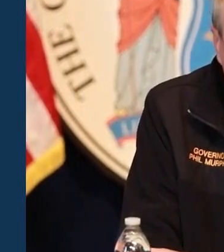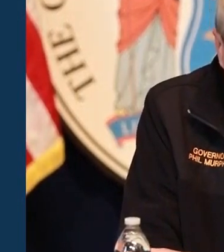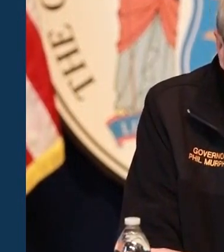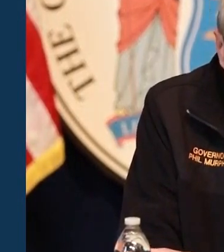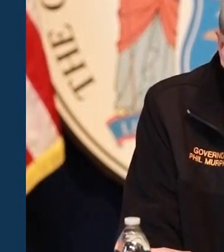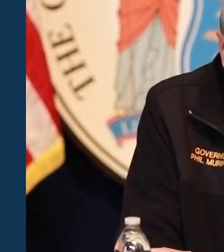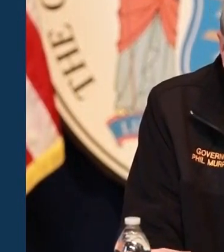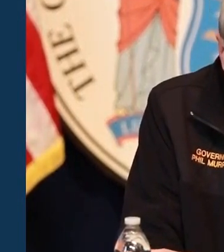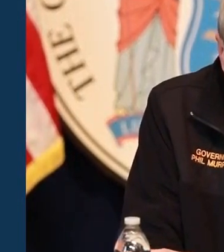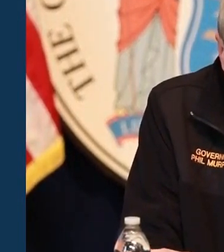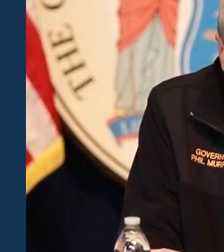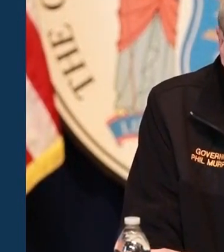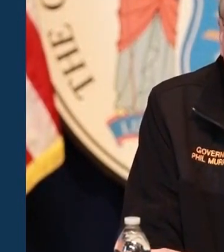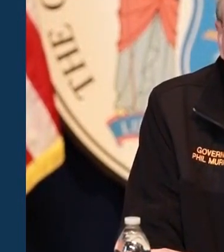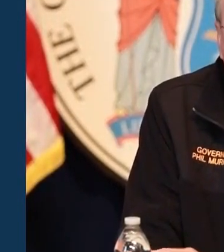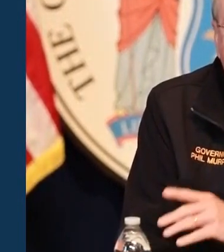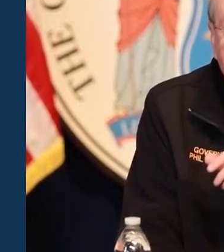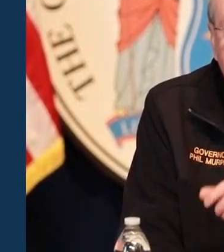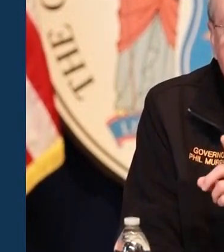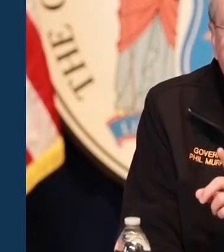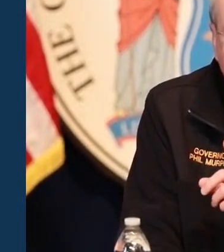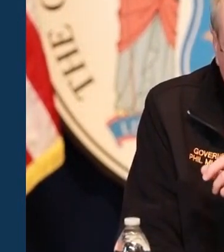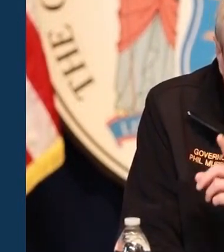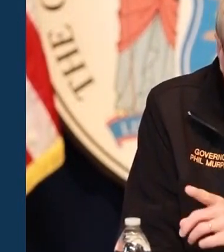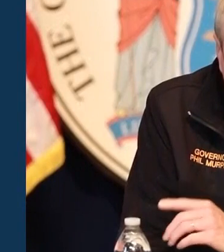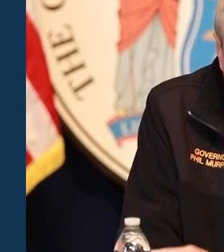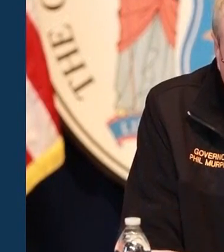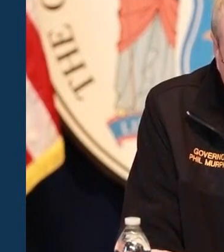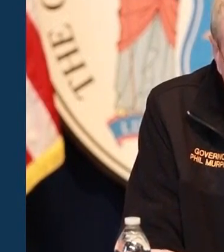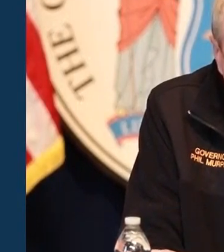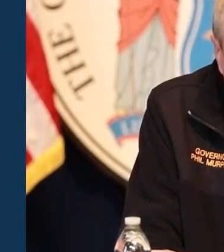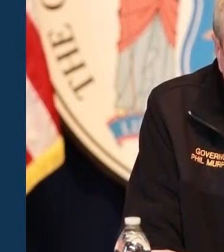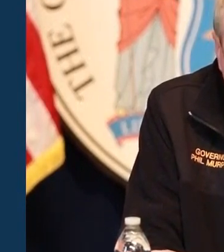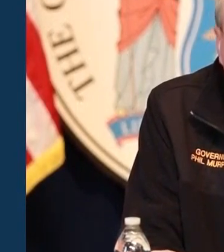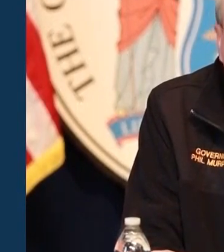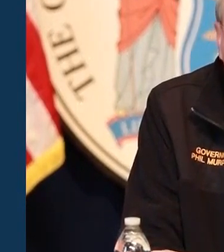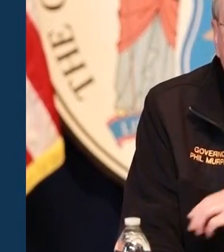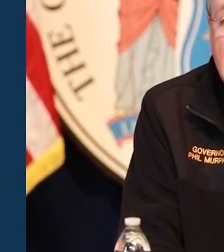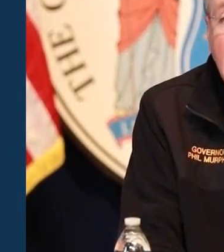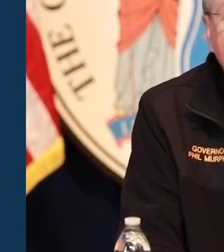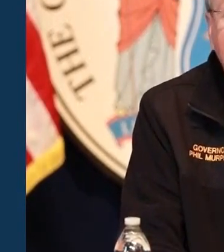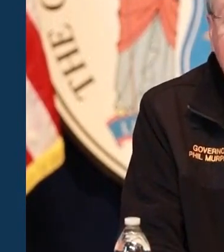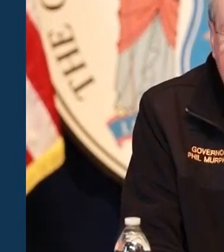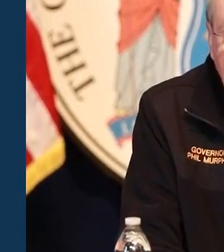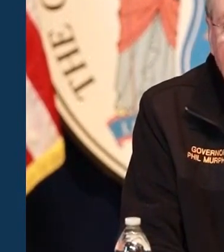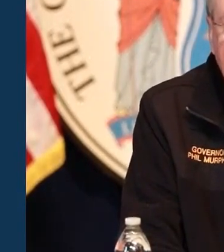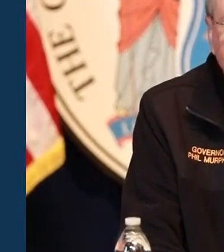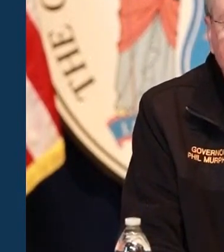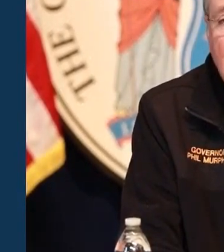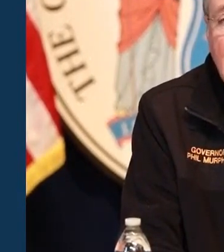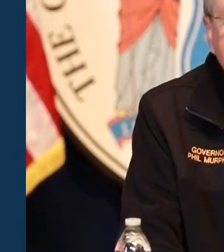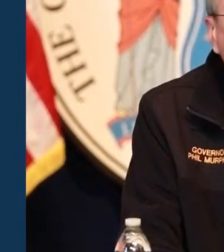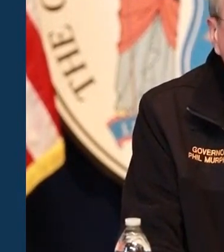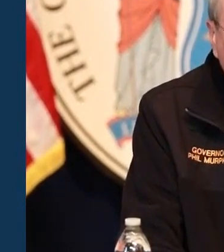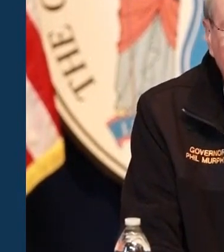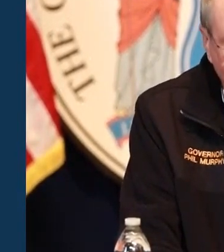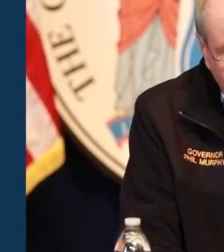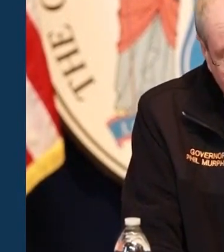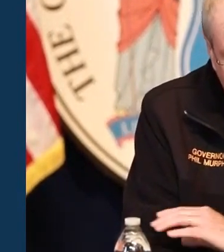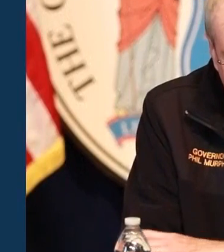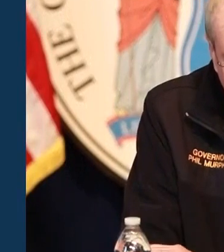live-streamed service. Staying apart this year is the surest way we'll be able to gather again next Easter and the